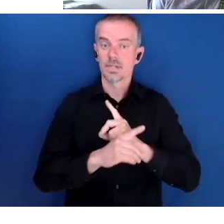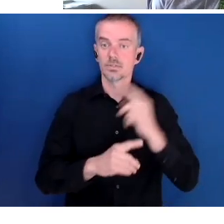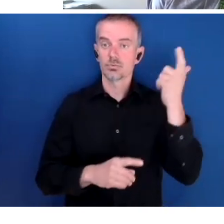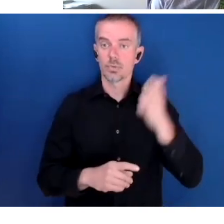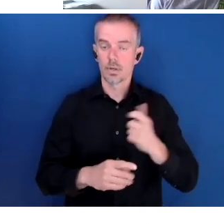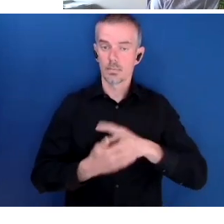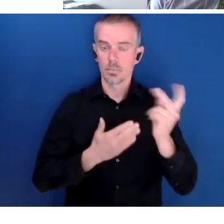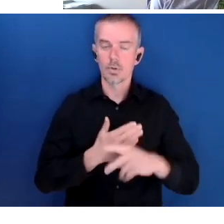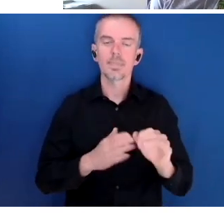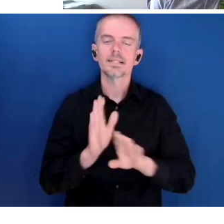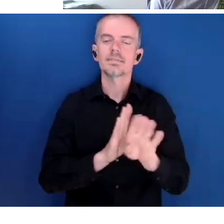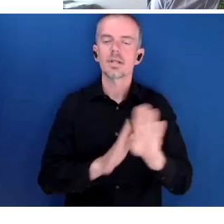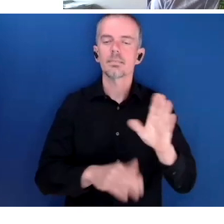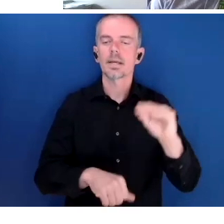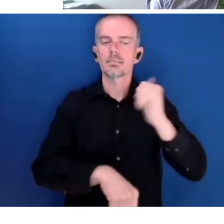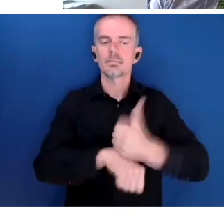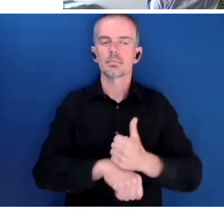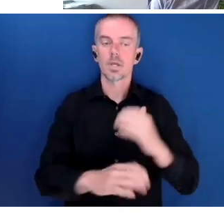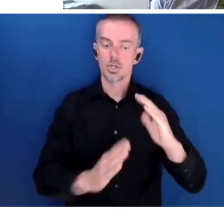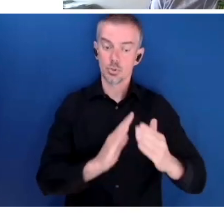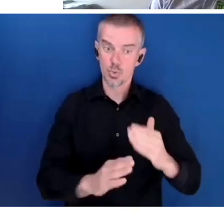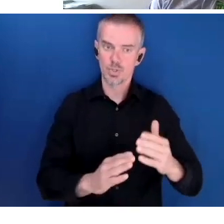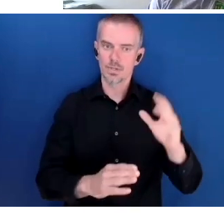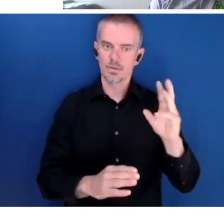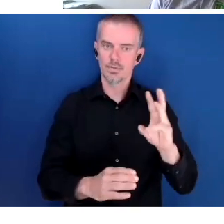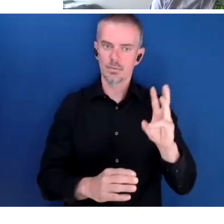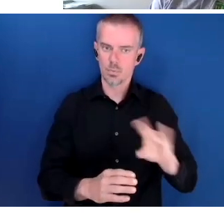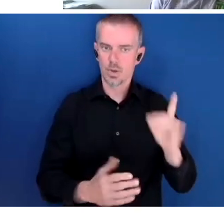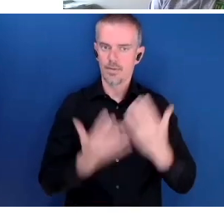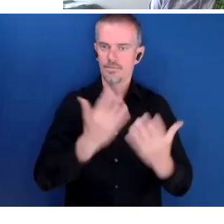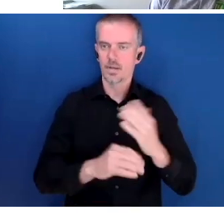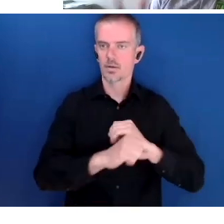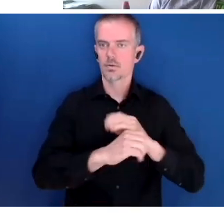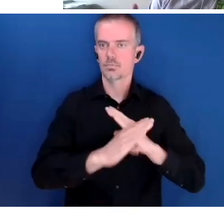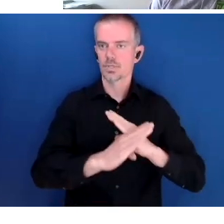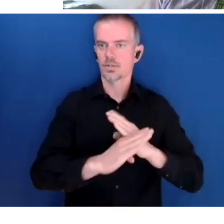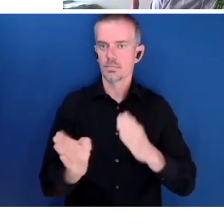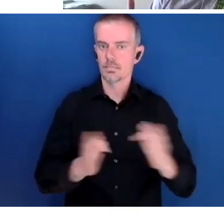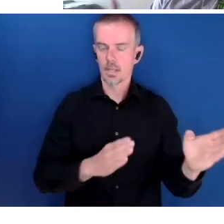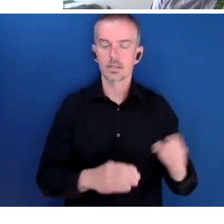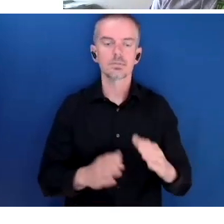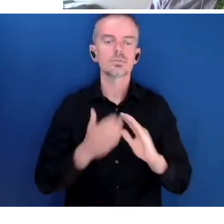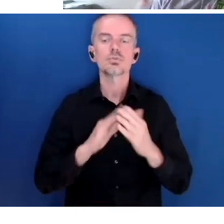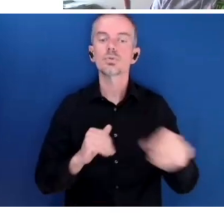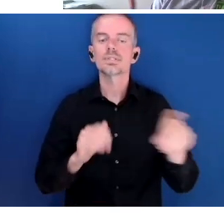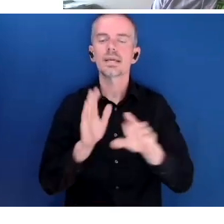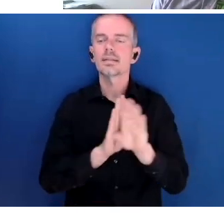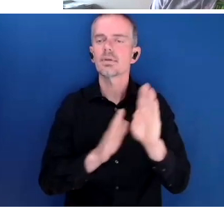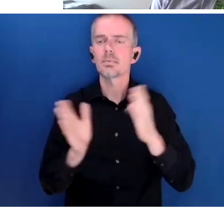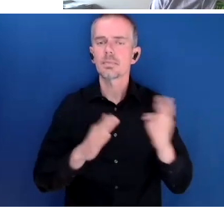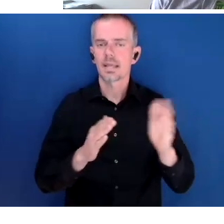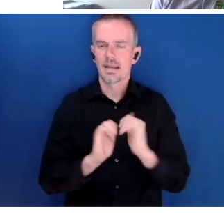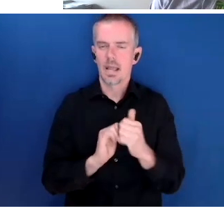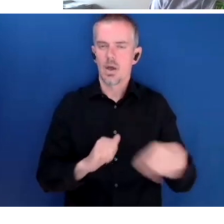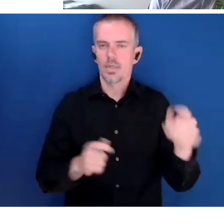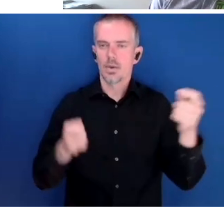for development and implementation of community wildfire protection plans. So communities can put together a plan on how they're going